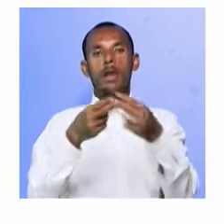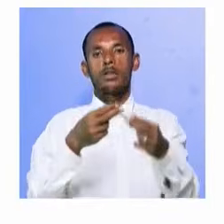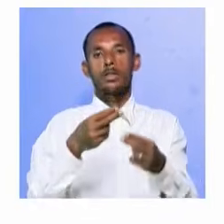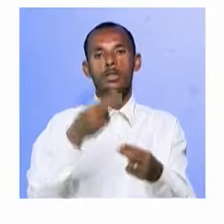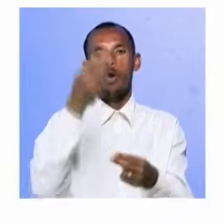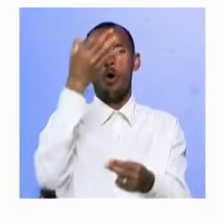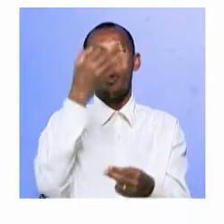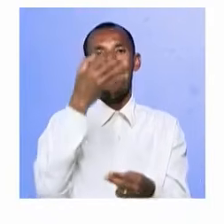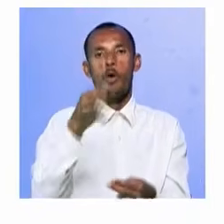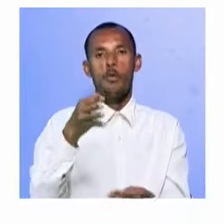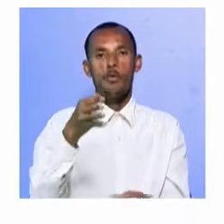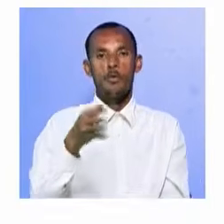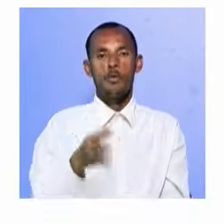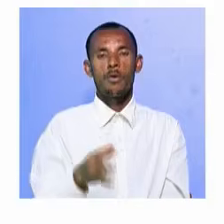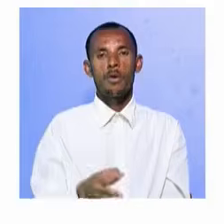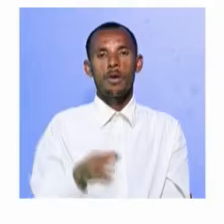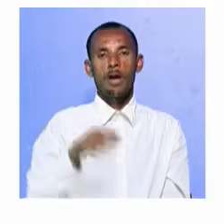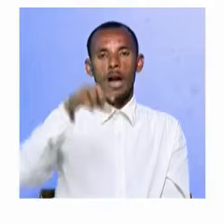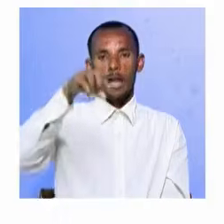multiplication